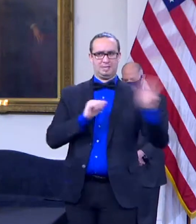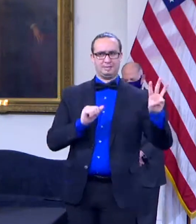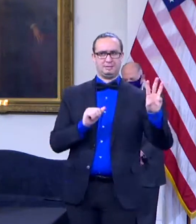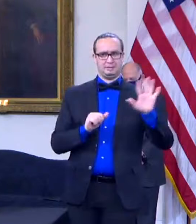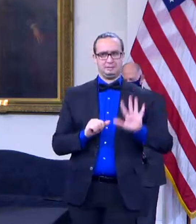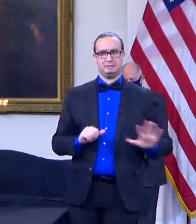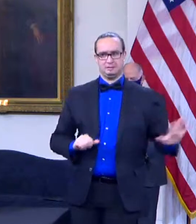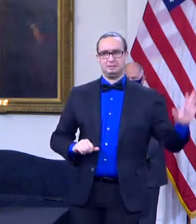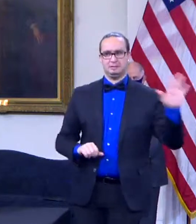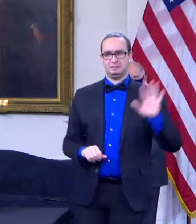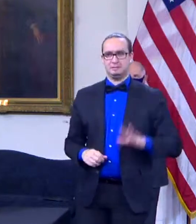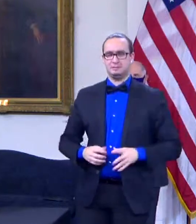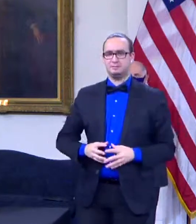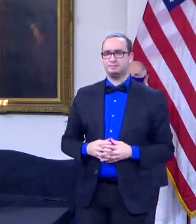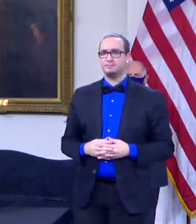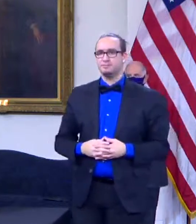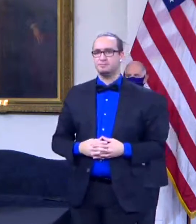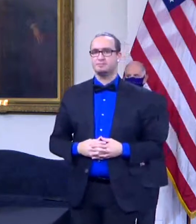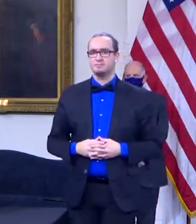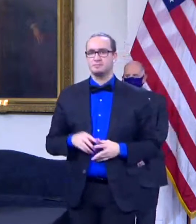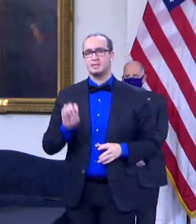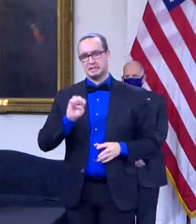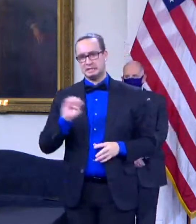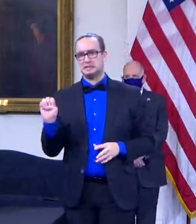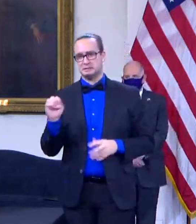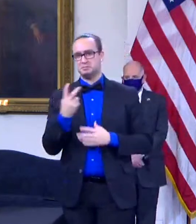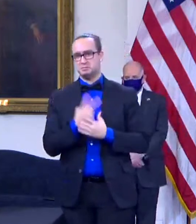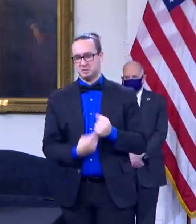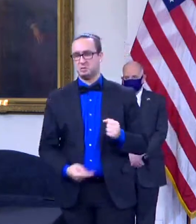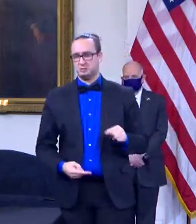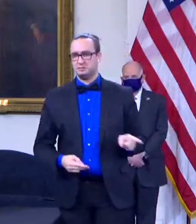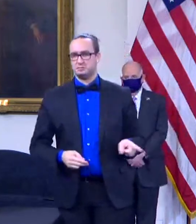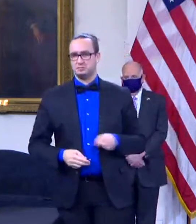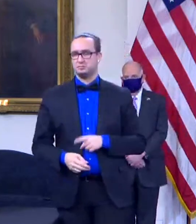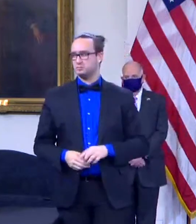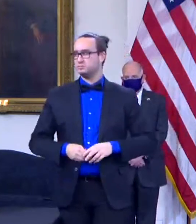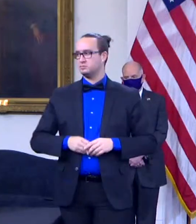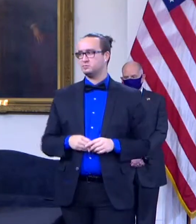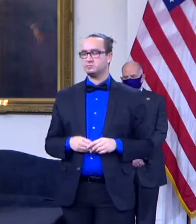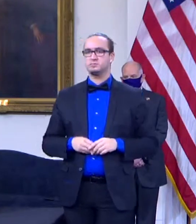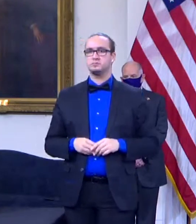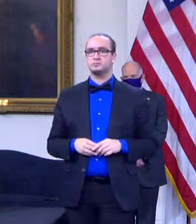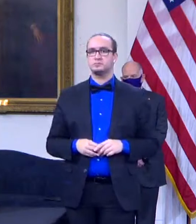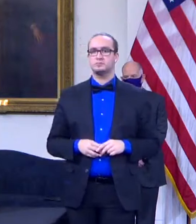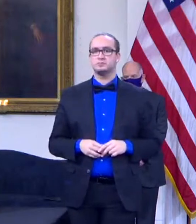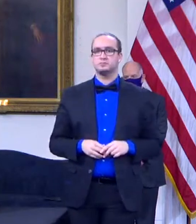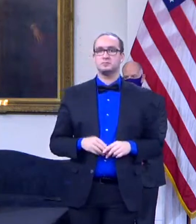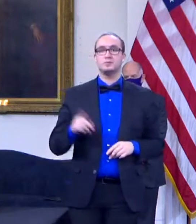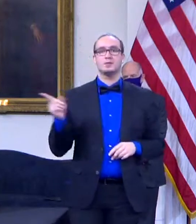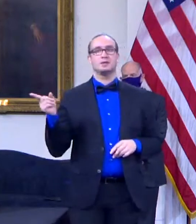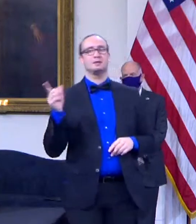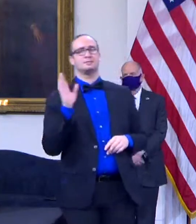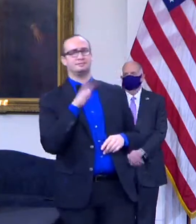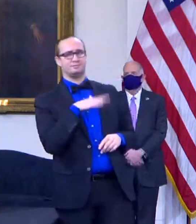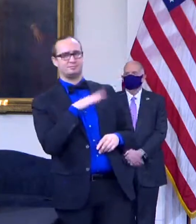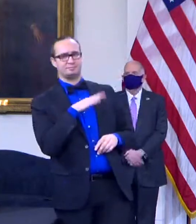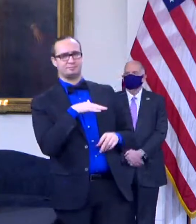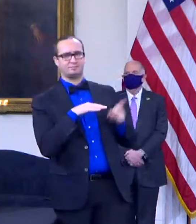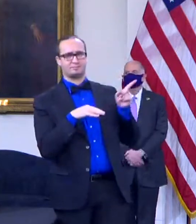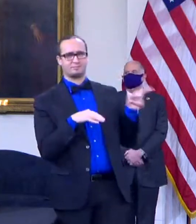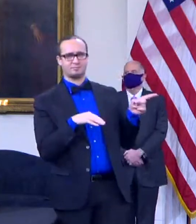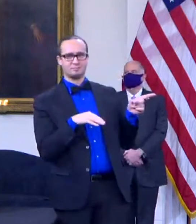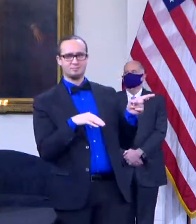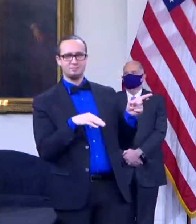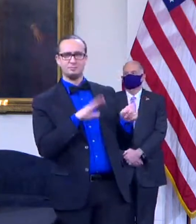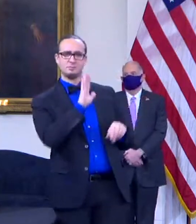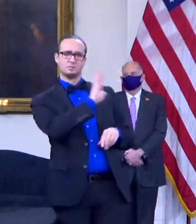about just some kind of hard numbers. Your plan, what do you envision the timeline being from step